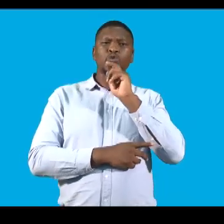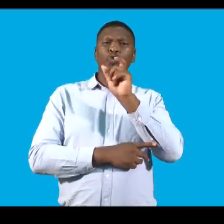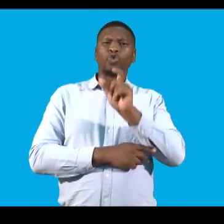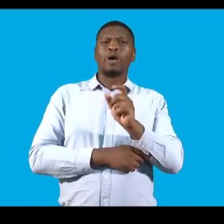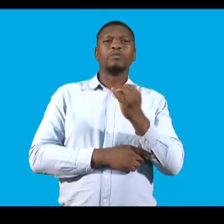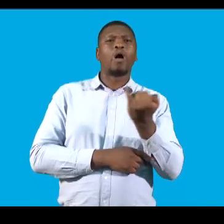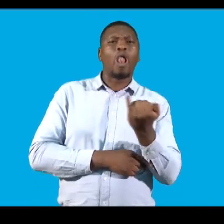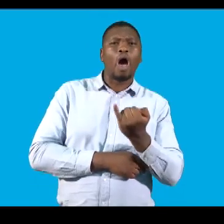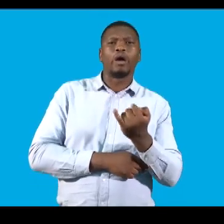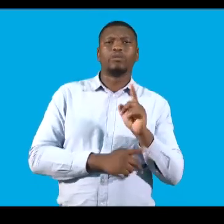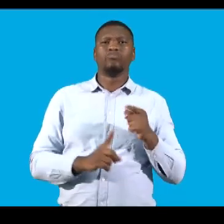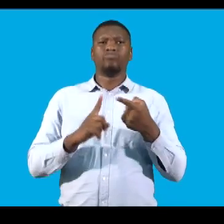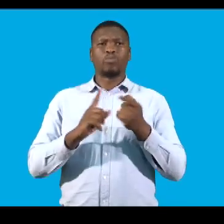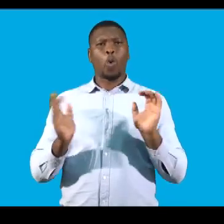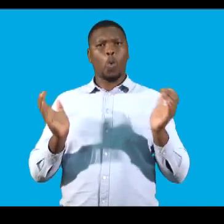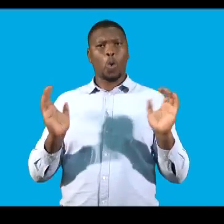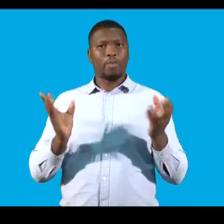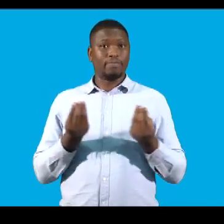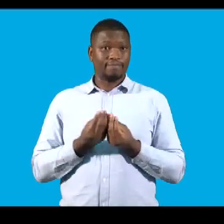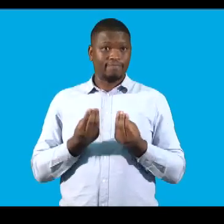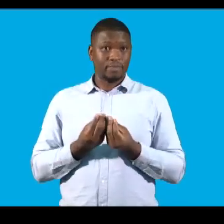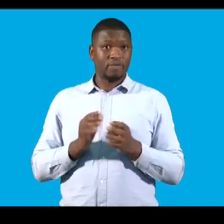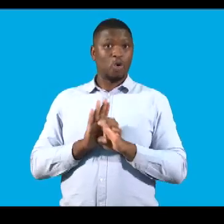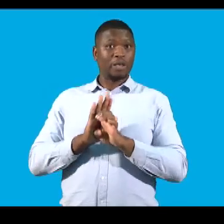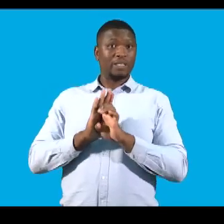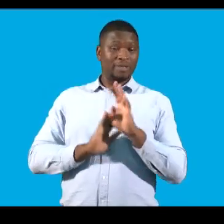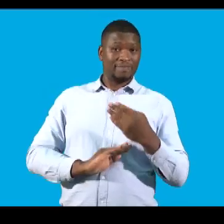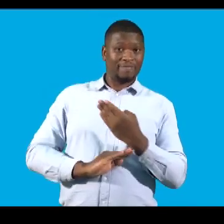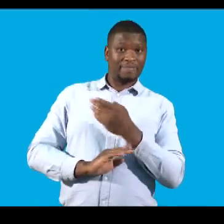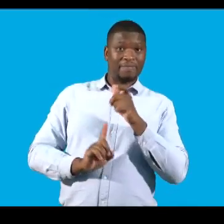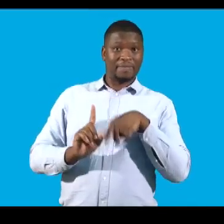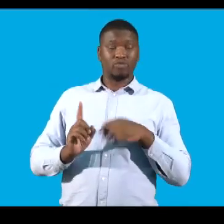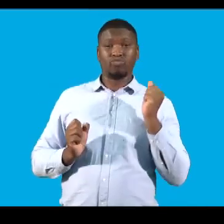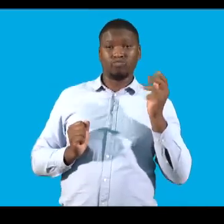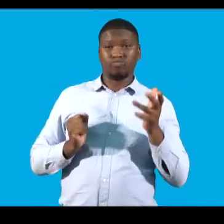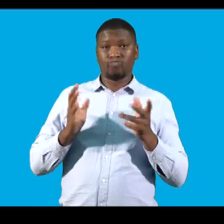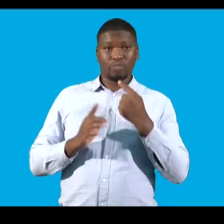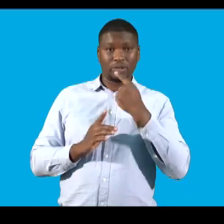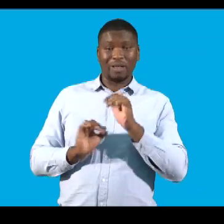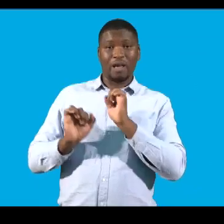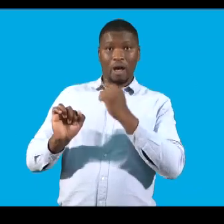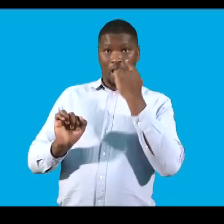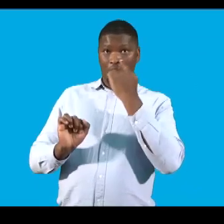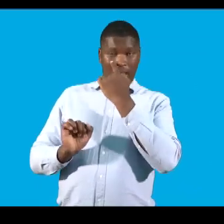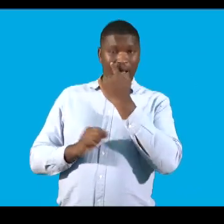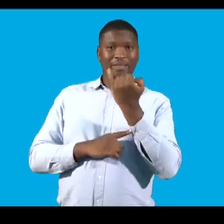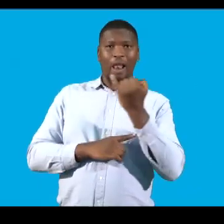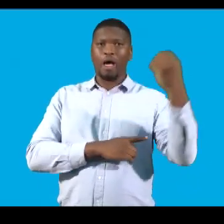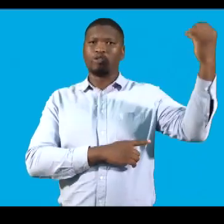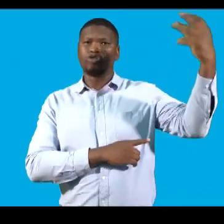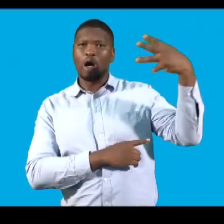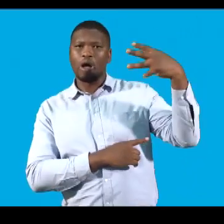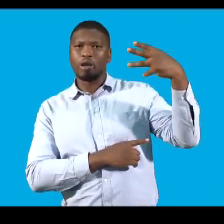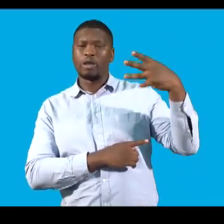compare two different things. For example, in Sonnet 130, the speaker dismisses the simile, her eyes are like the sun,